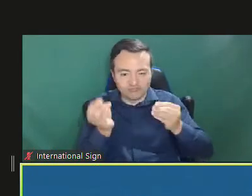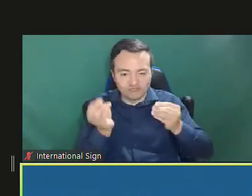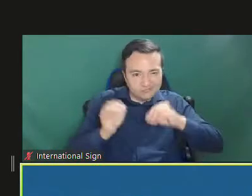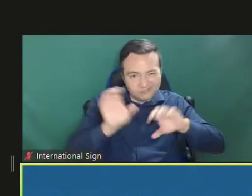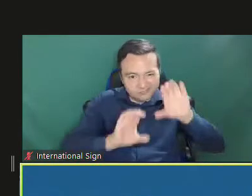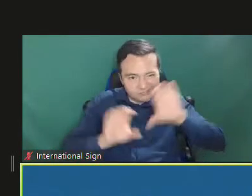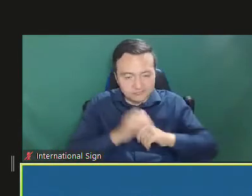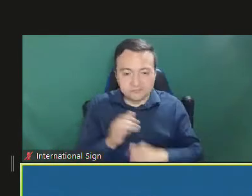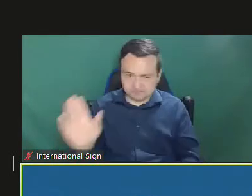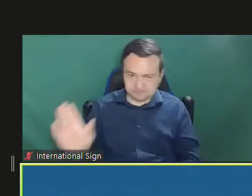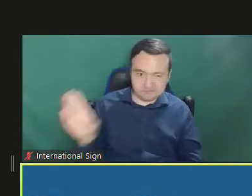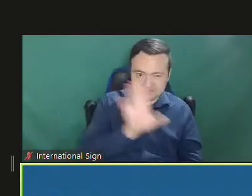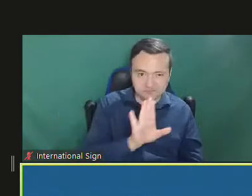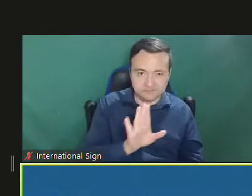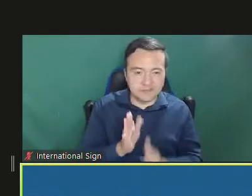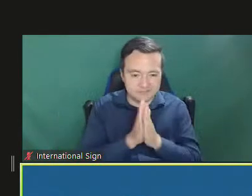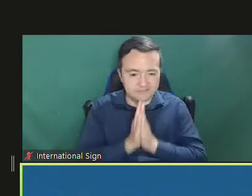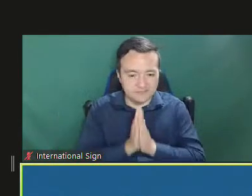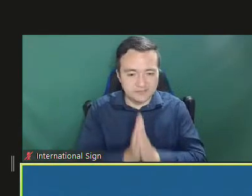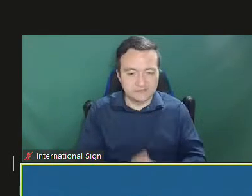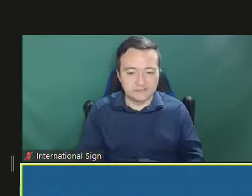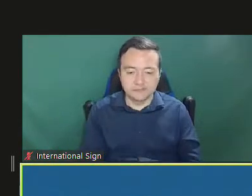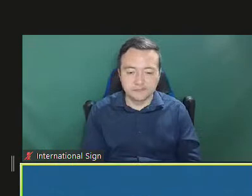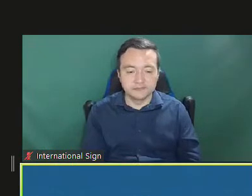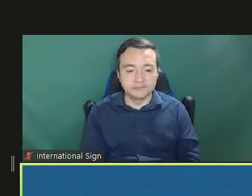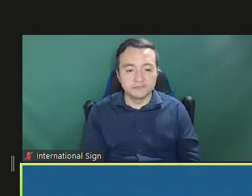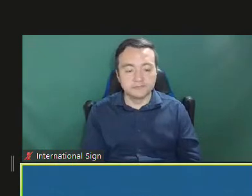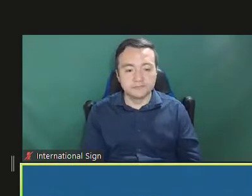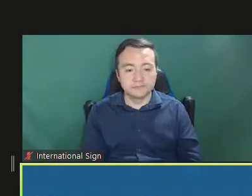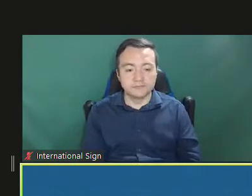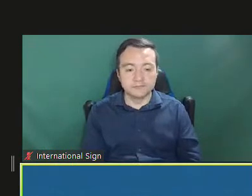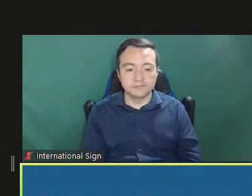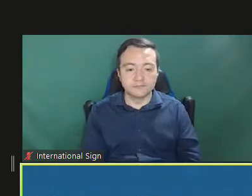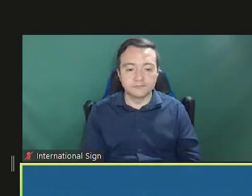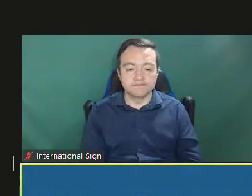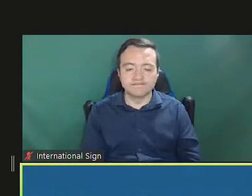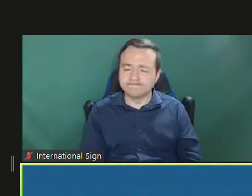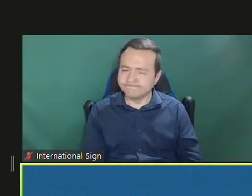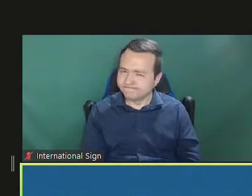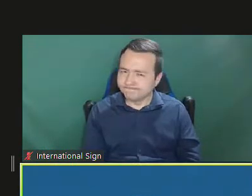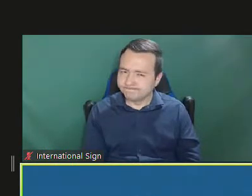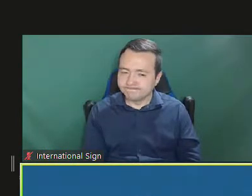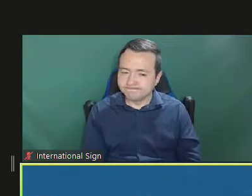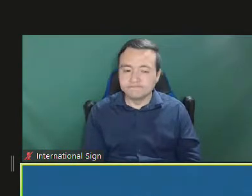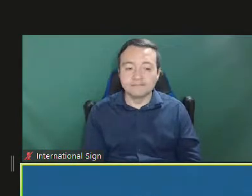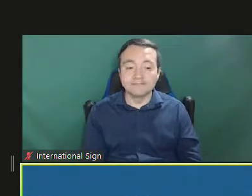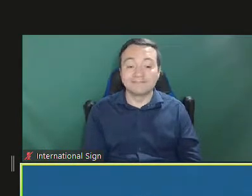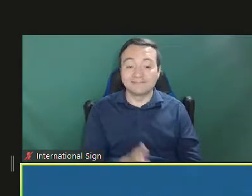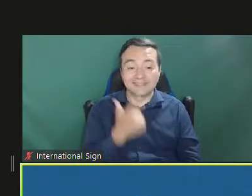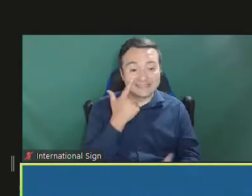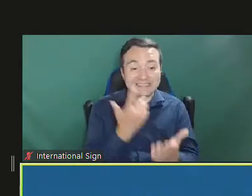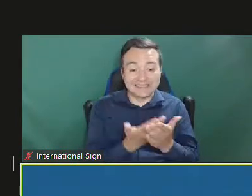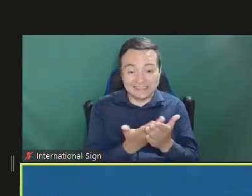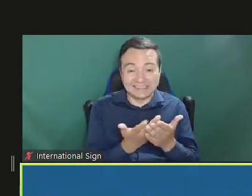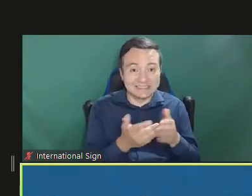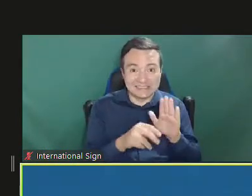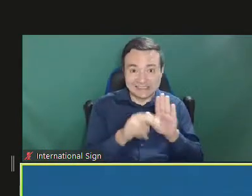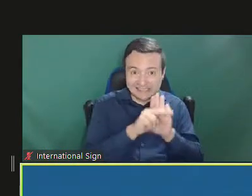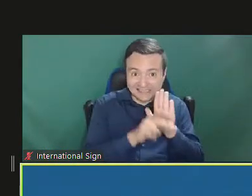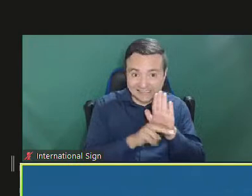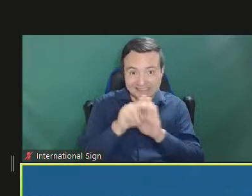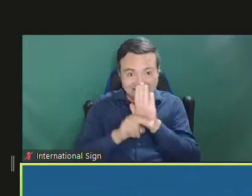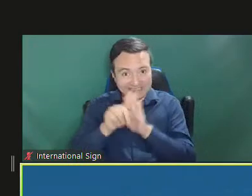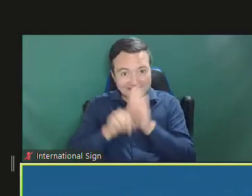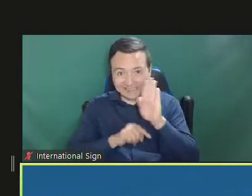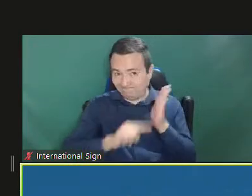Next slide, please. Marketing bans and restrictions of unhealthy products are